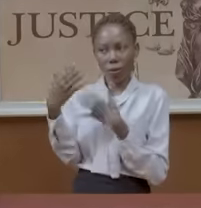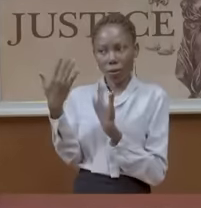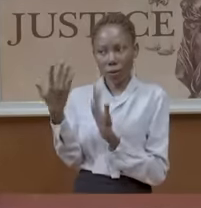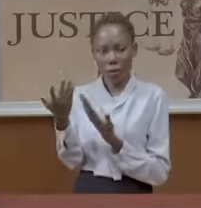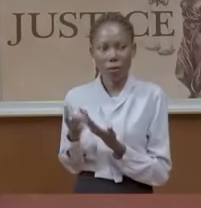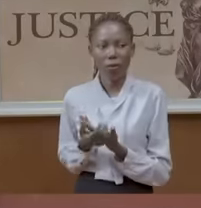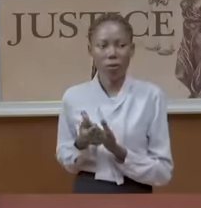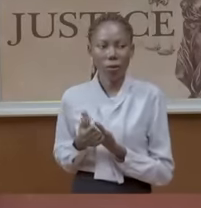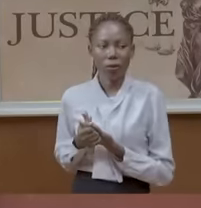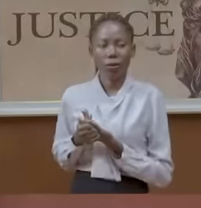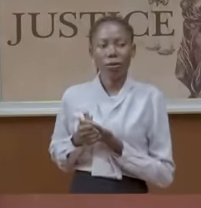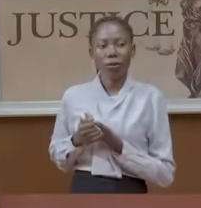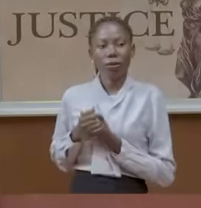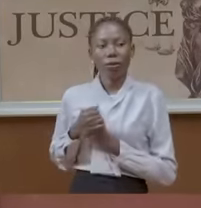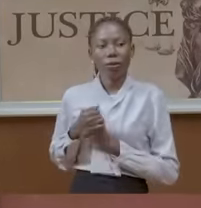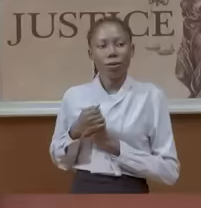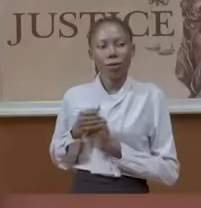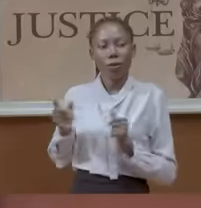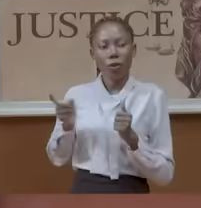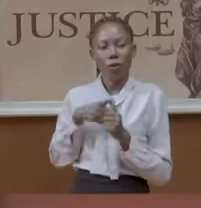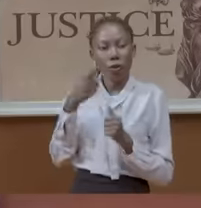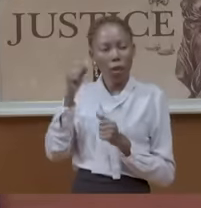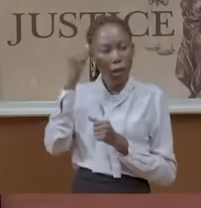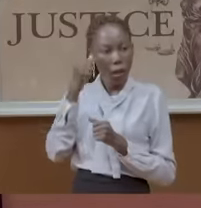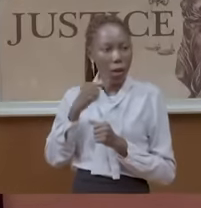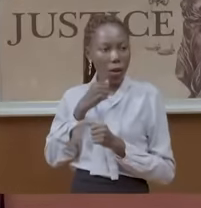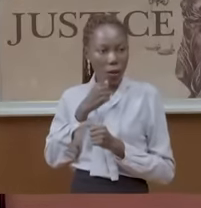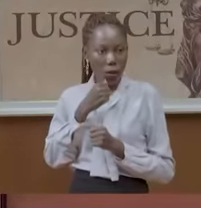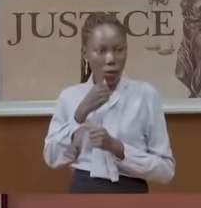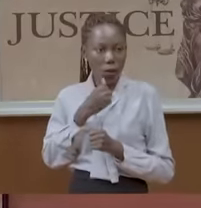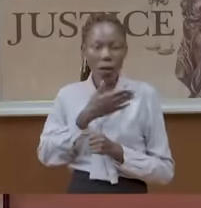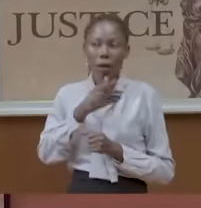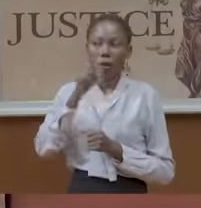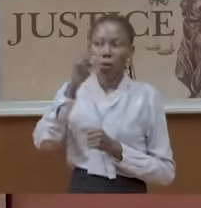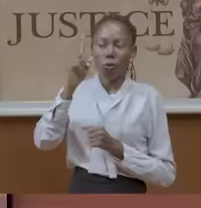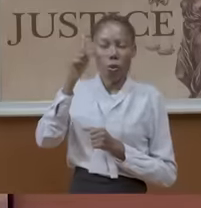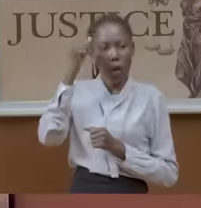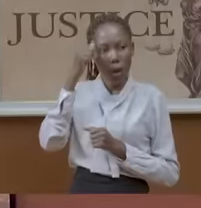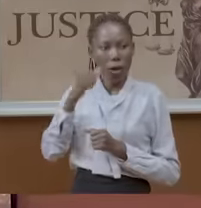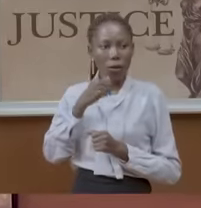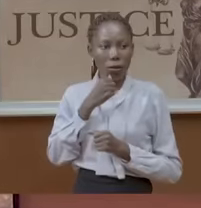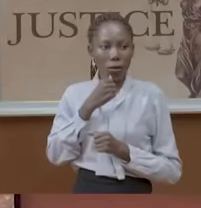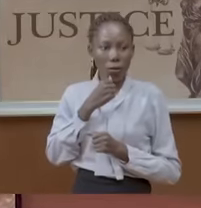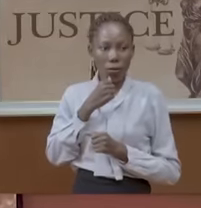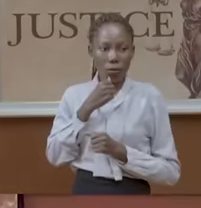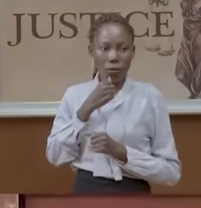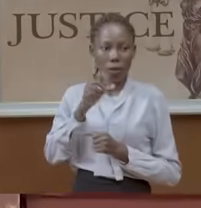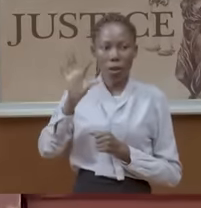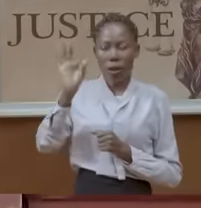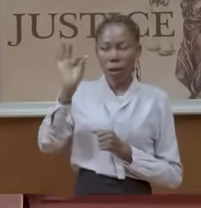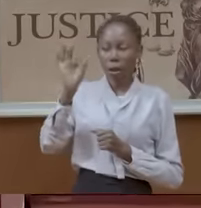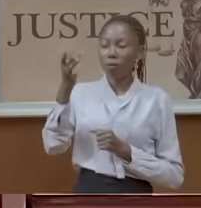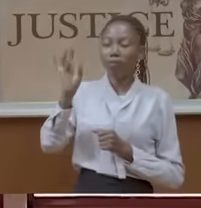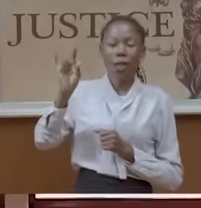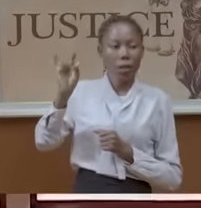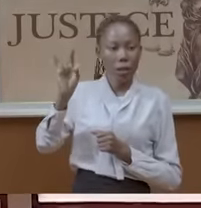But the guy kept talking. Wait, to let me tell you. For the adults, and there is only one adult. That's 18